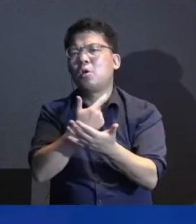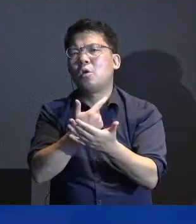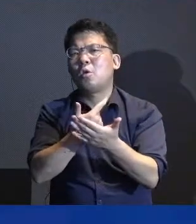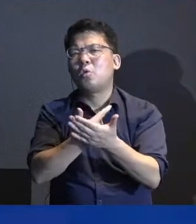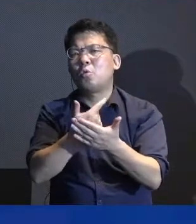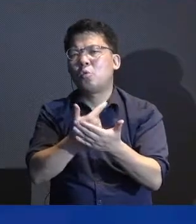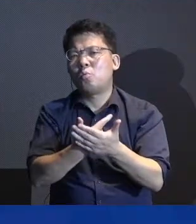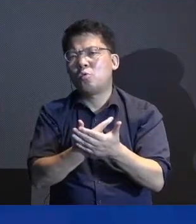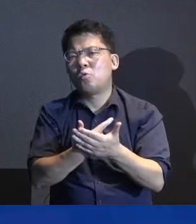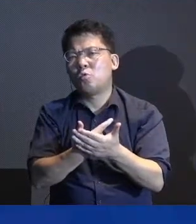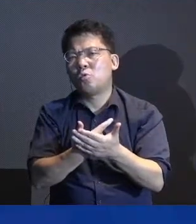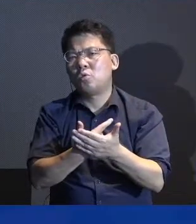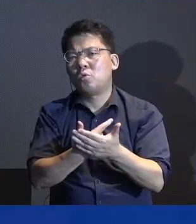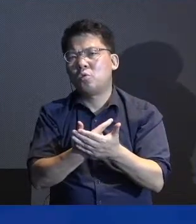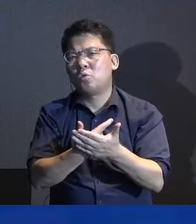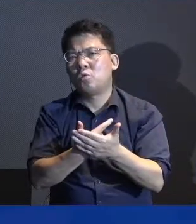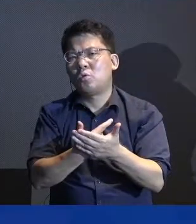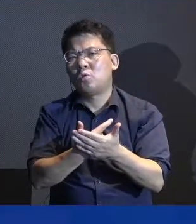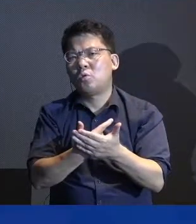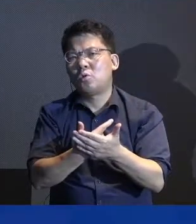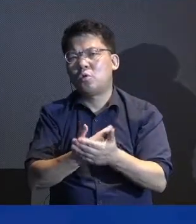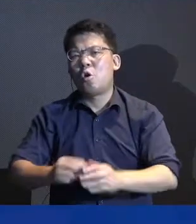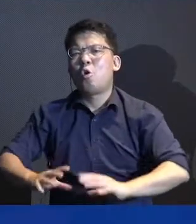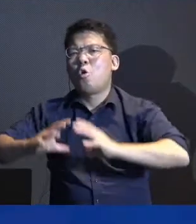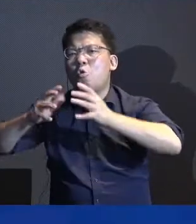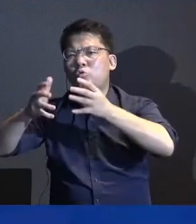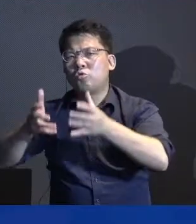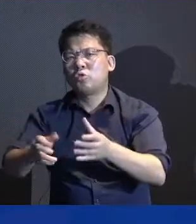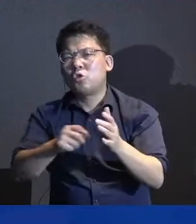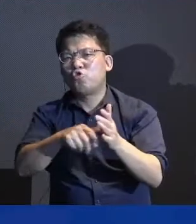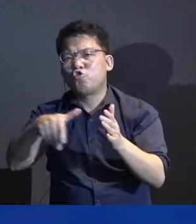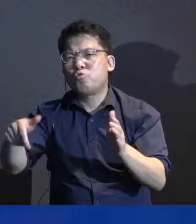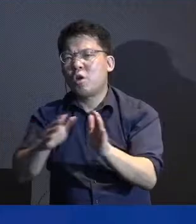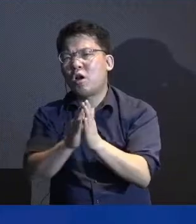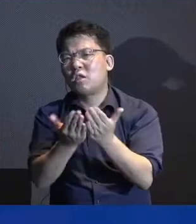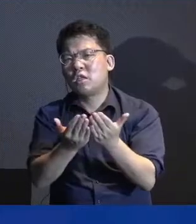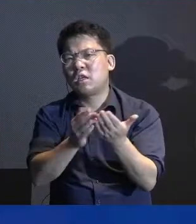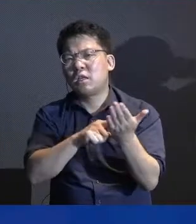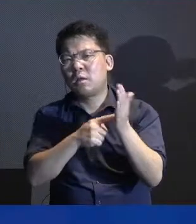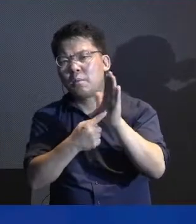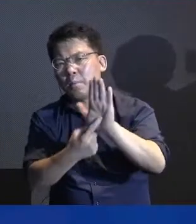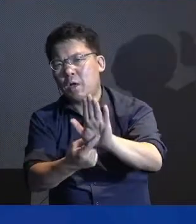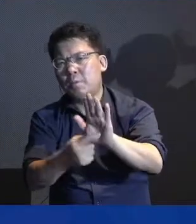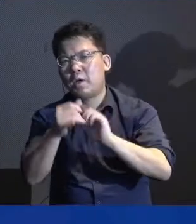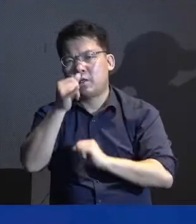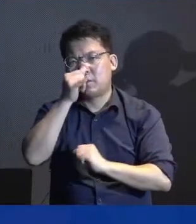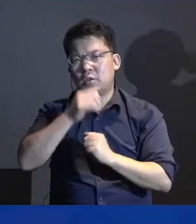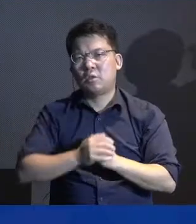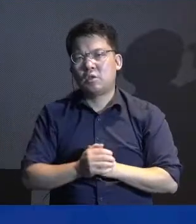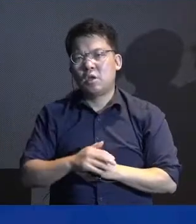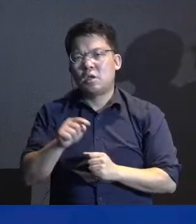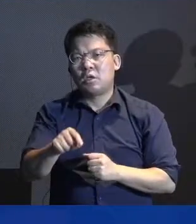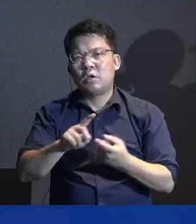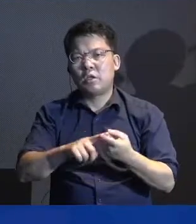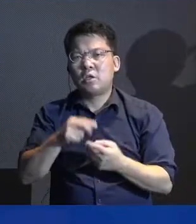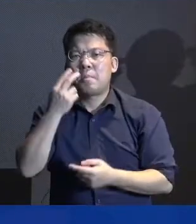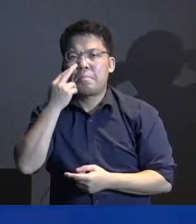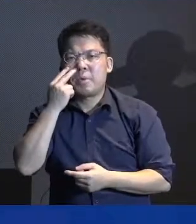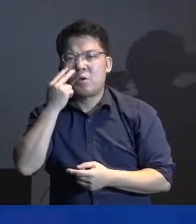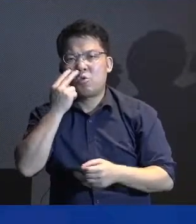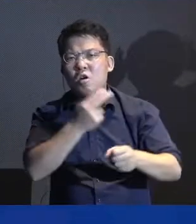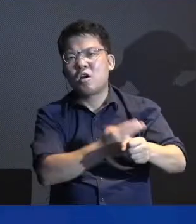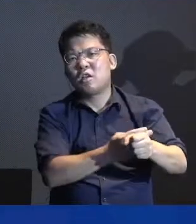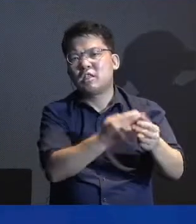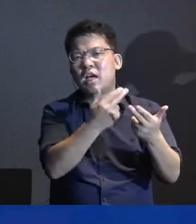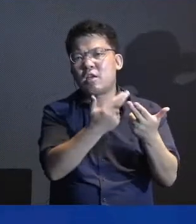renowned journals such as the JAMA Psychiatry, American Journals for Psychiatry, and Molecular Psychiatry,